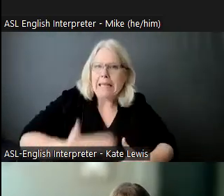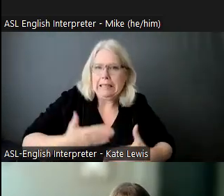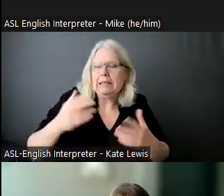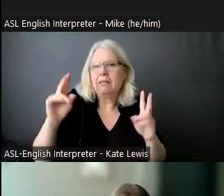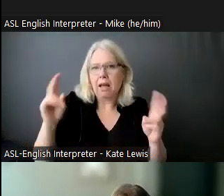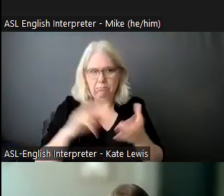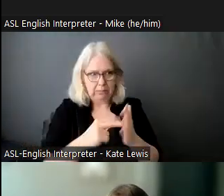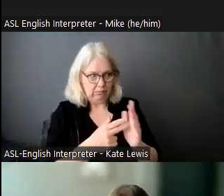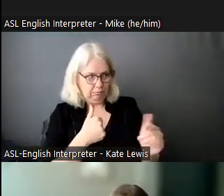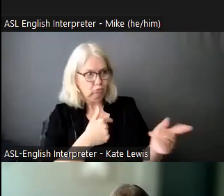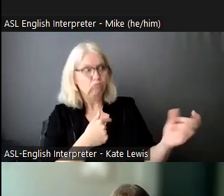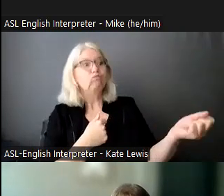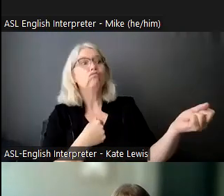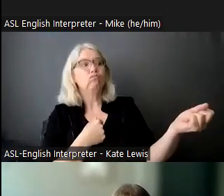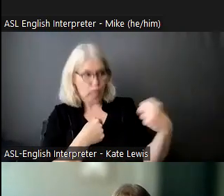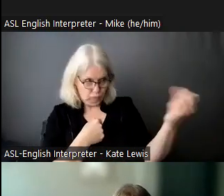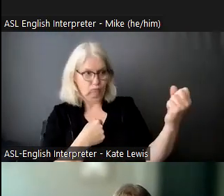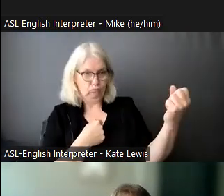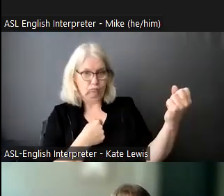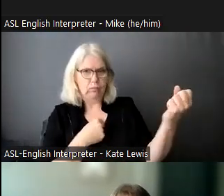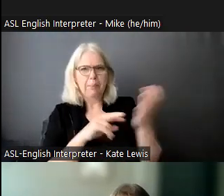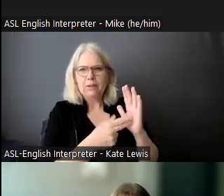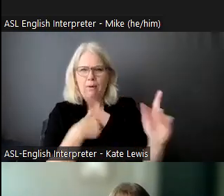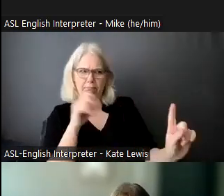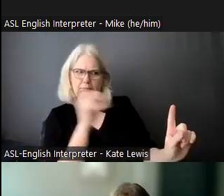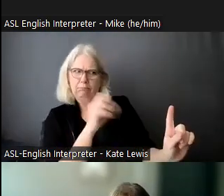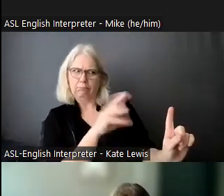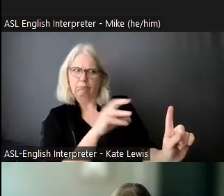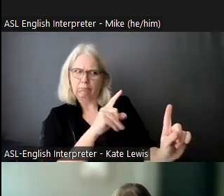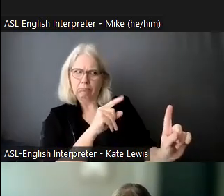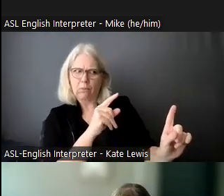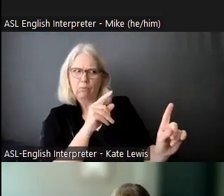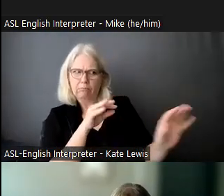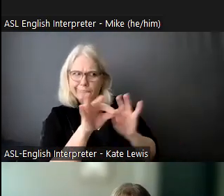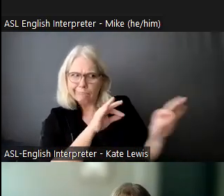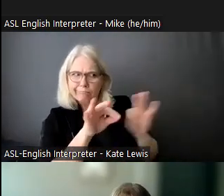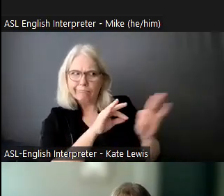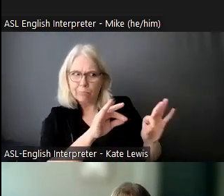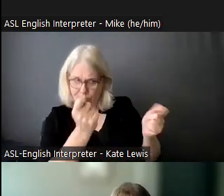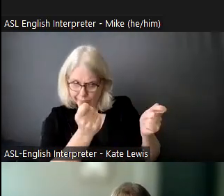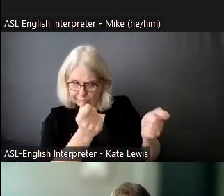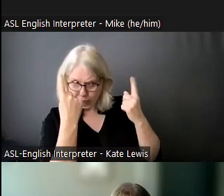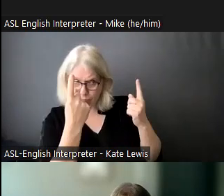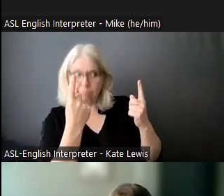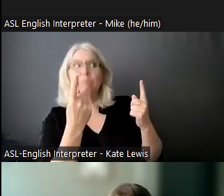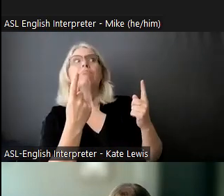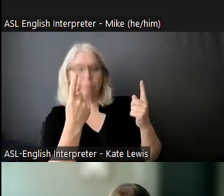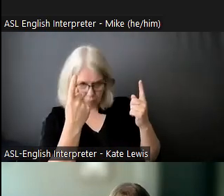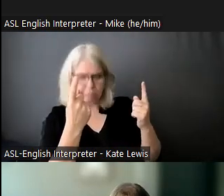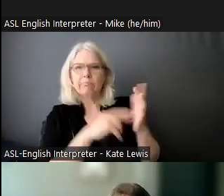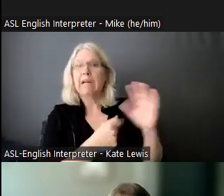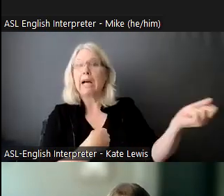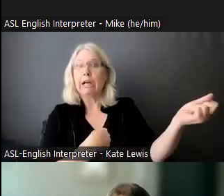someone if they understand and appreciate what it is you're asking them to do. So in this